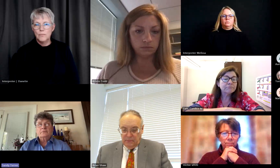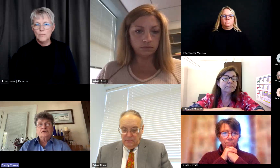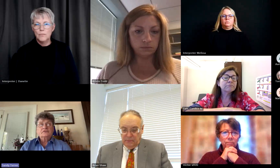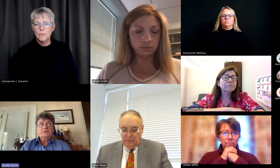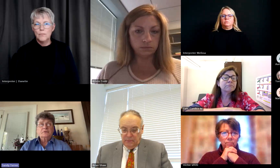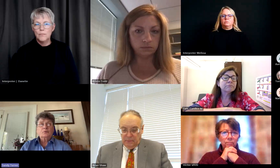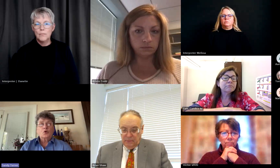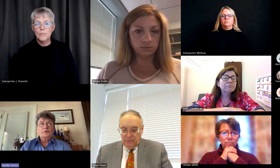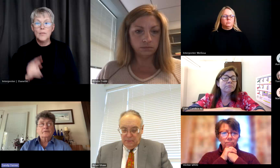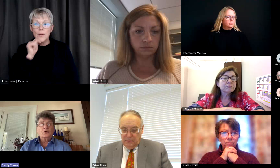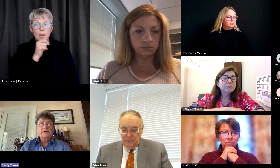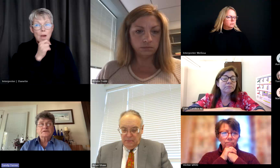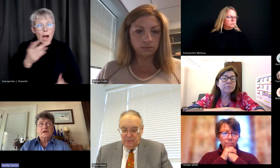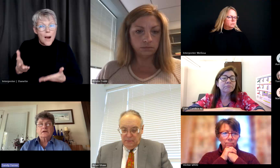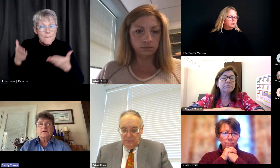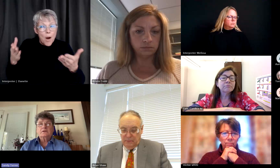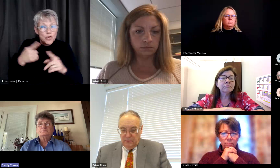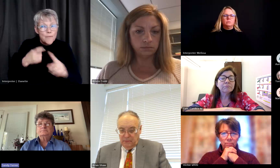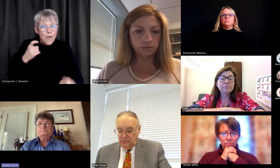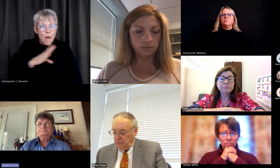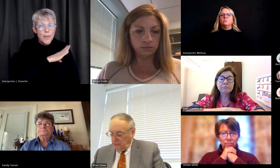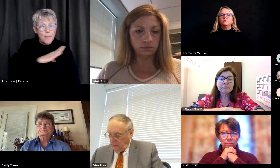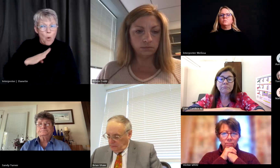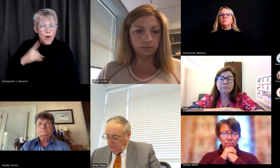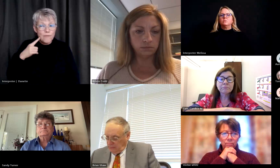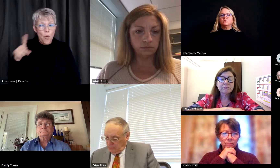Do I have a motion from the board for this candidate?